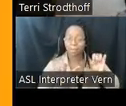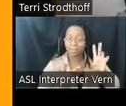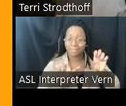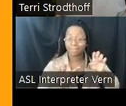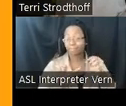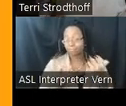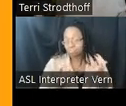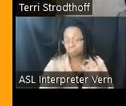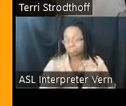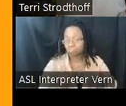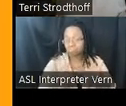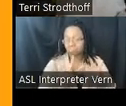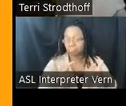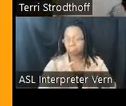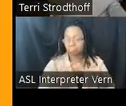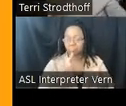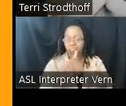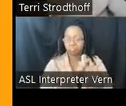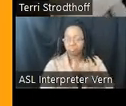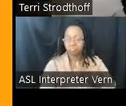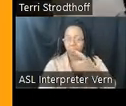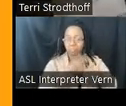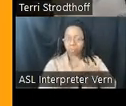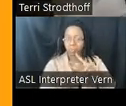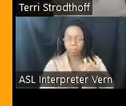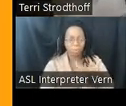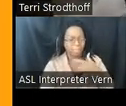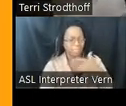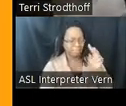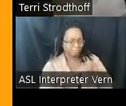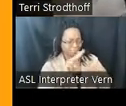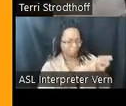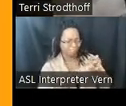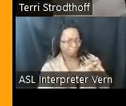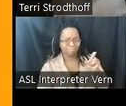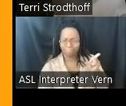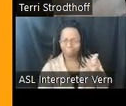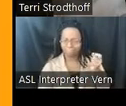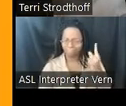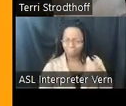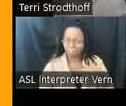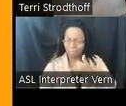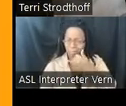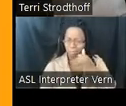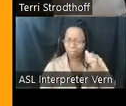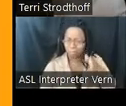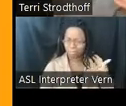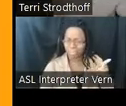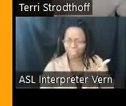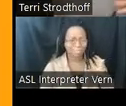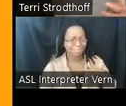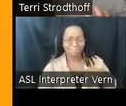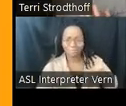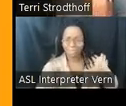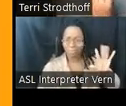world, we have traditionally asked ourselves, what is wrong with this person showing up in this way, acting out in violent, coercive,